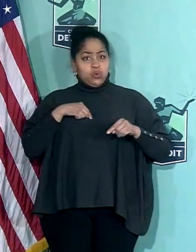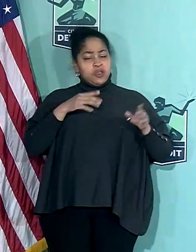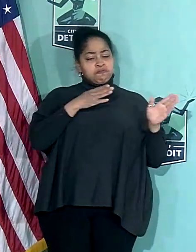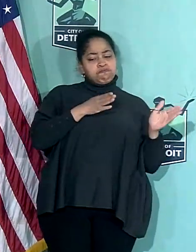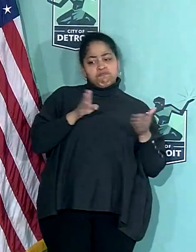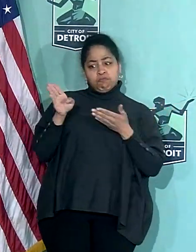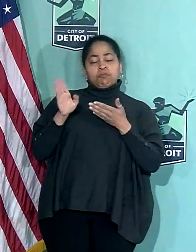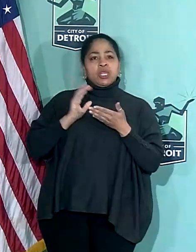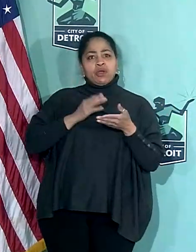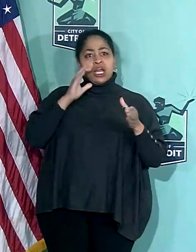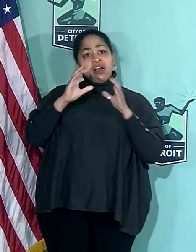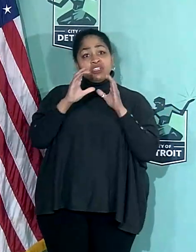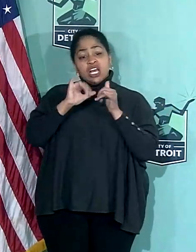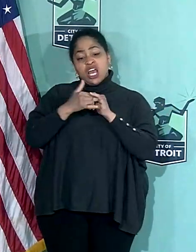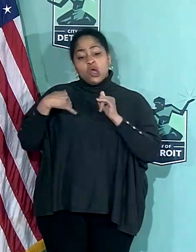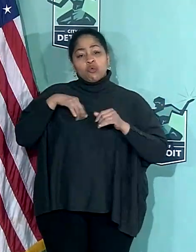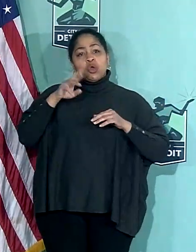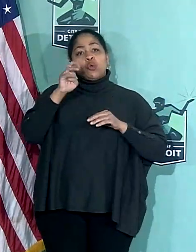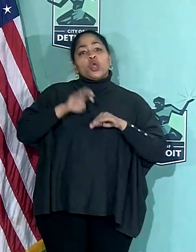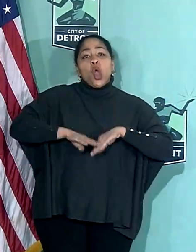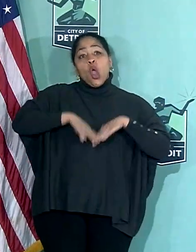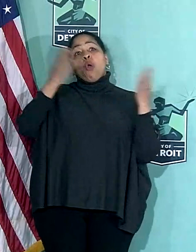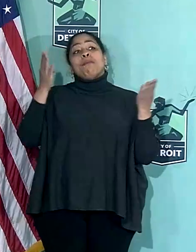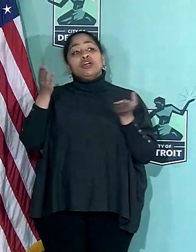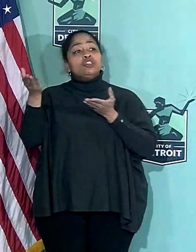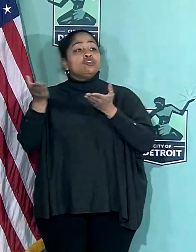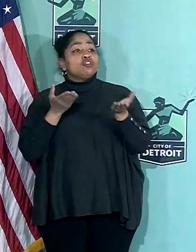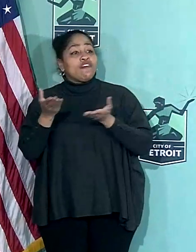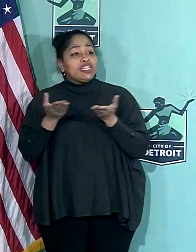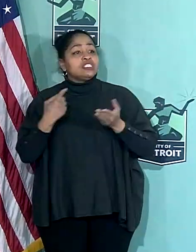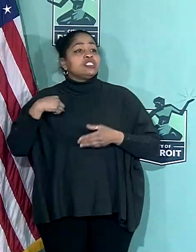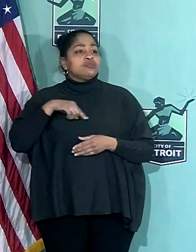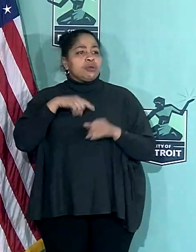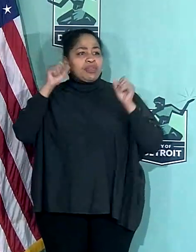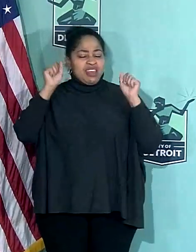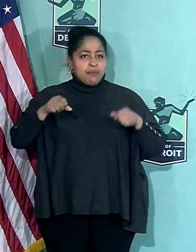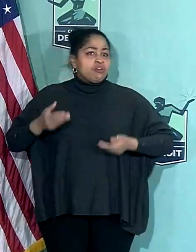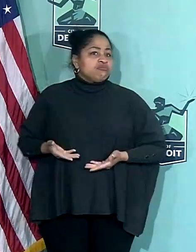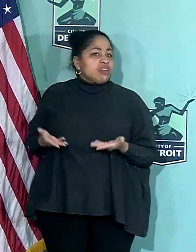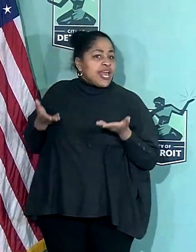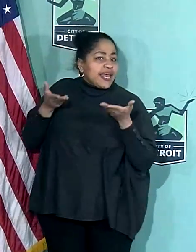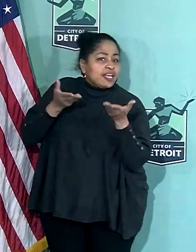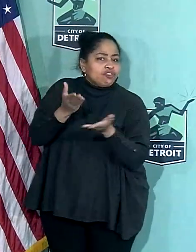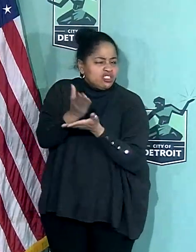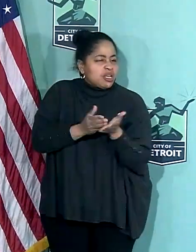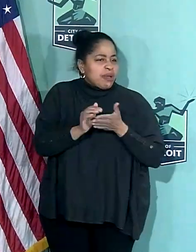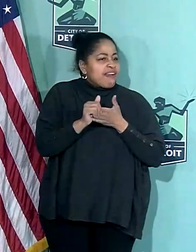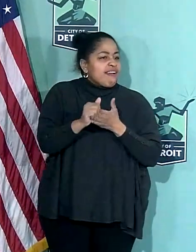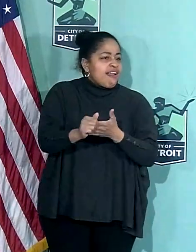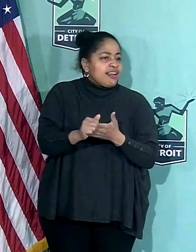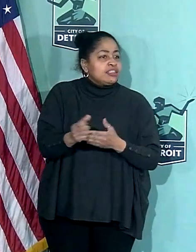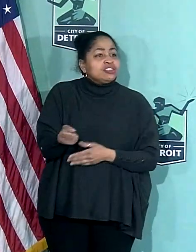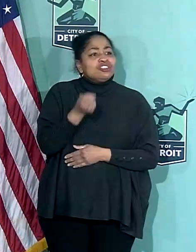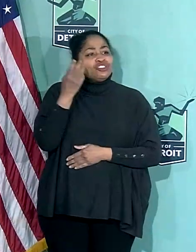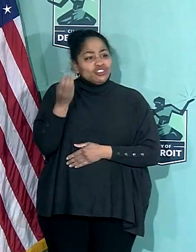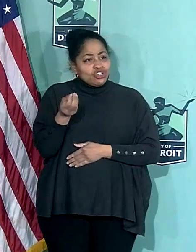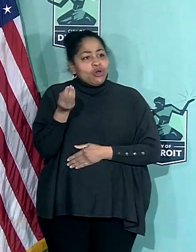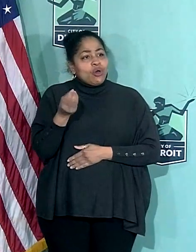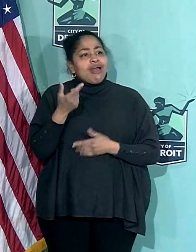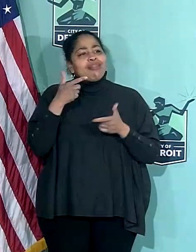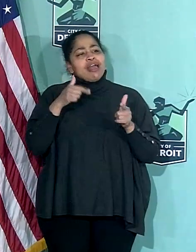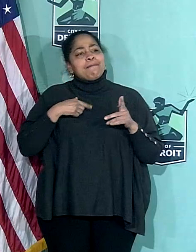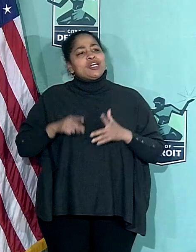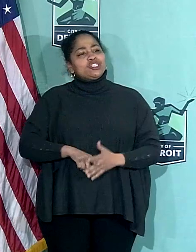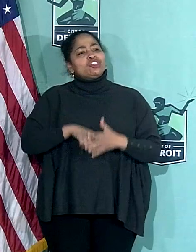conversation of how we reopen services, we'll be able to give you some guidance. So let me